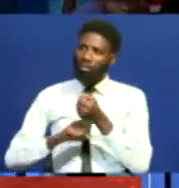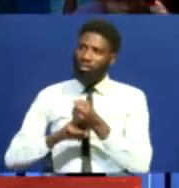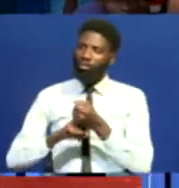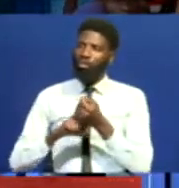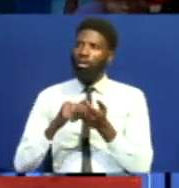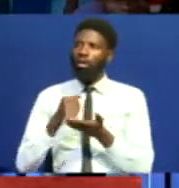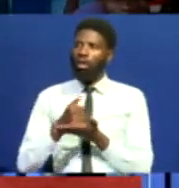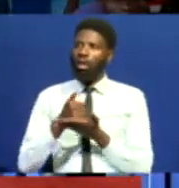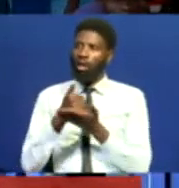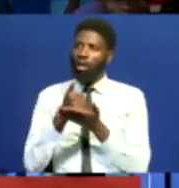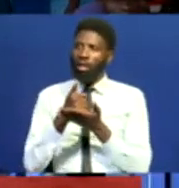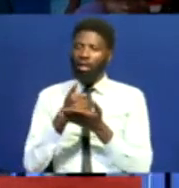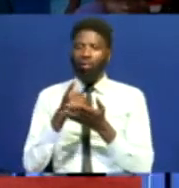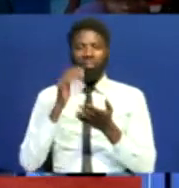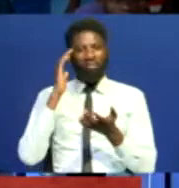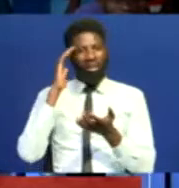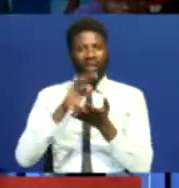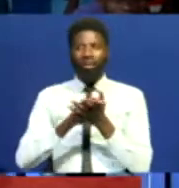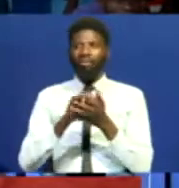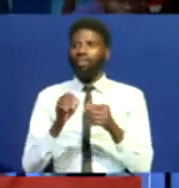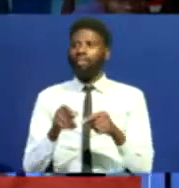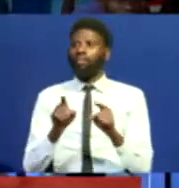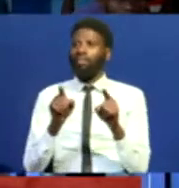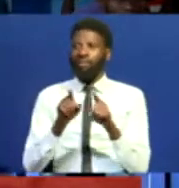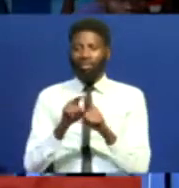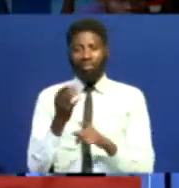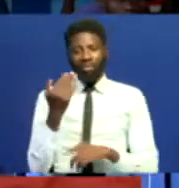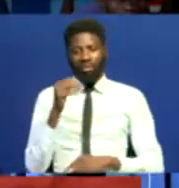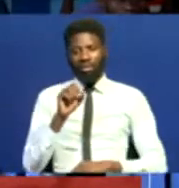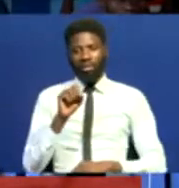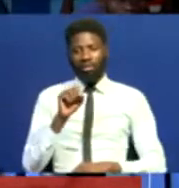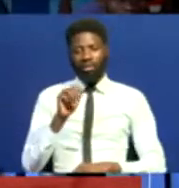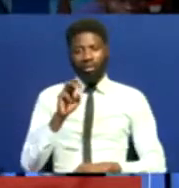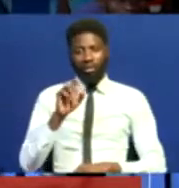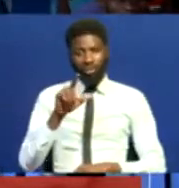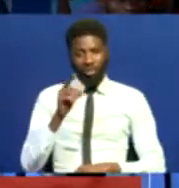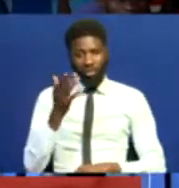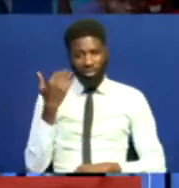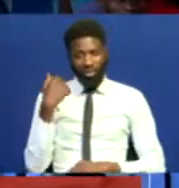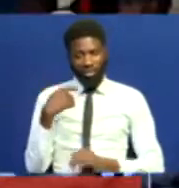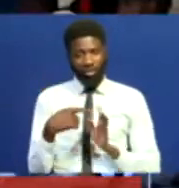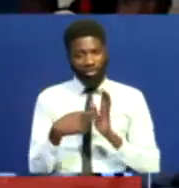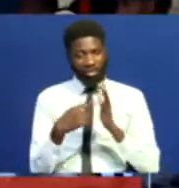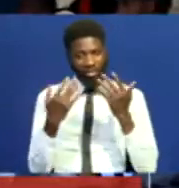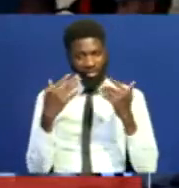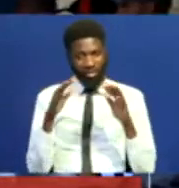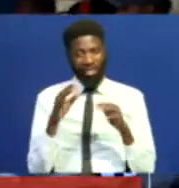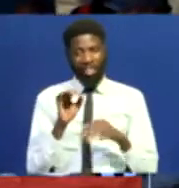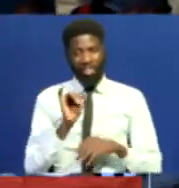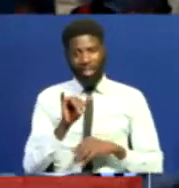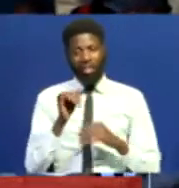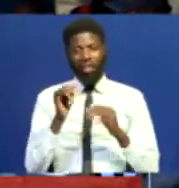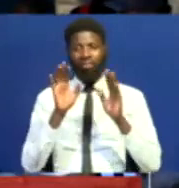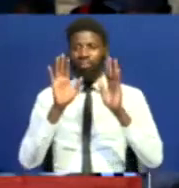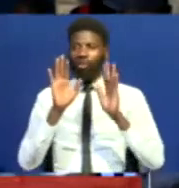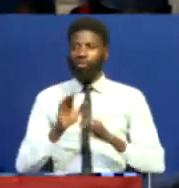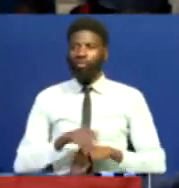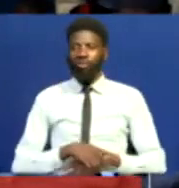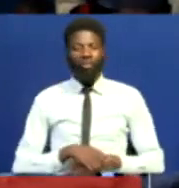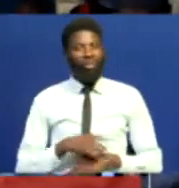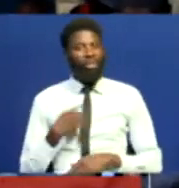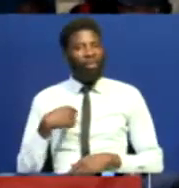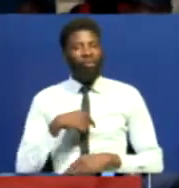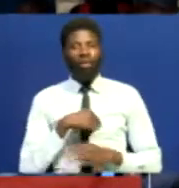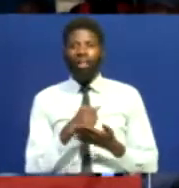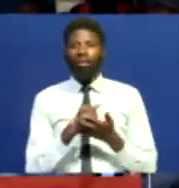in themselves, just like Samuel here got at one stage. And I think that that is very important. We keep them safe. You know, it's just a